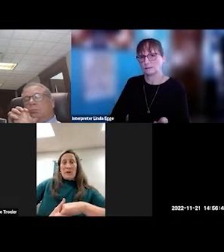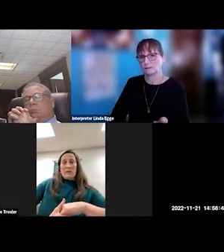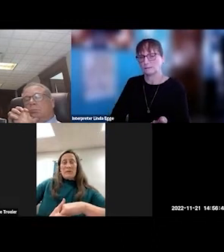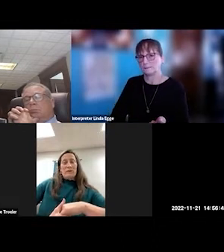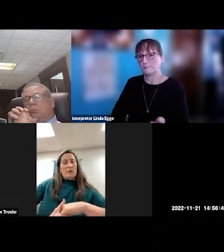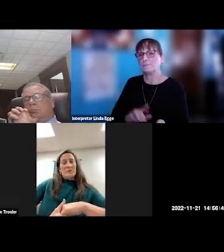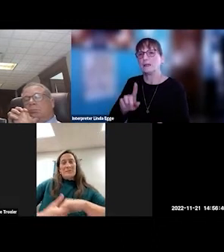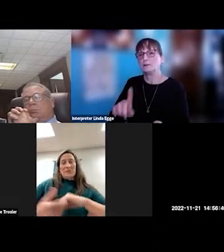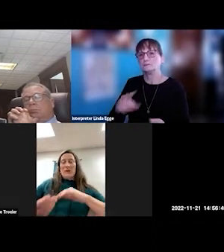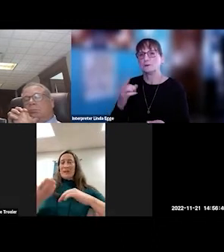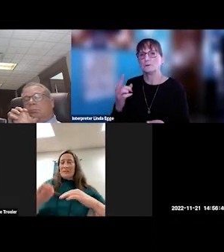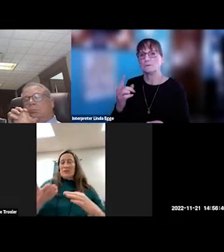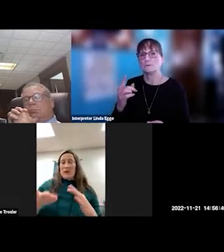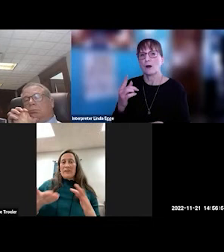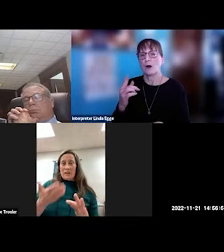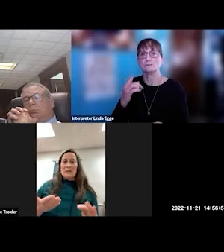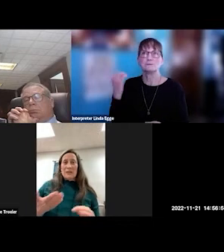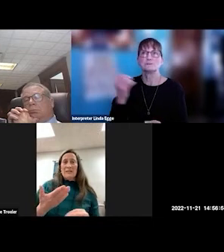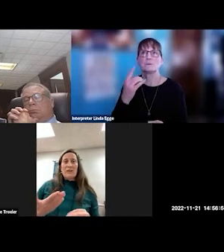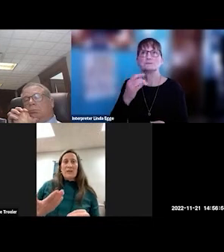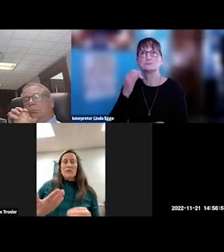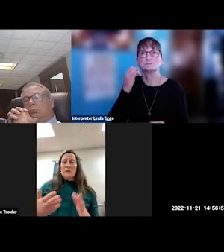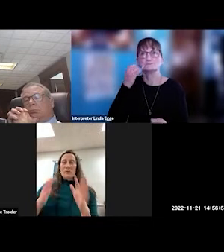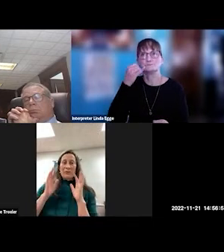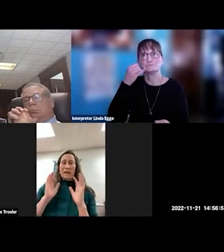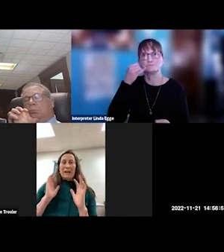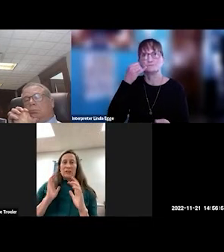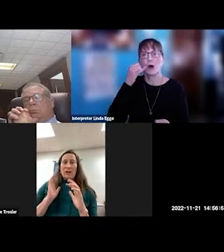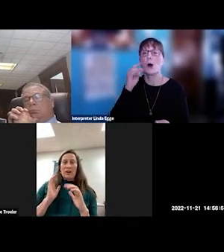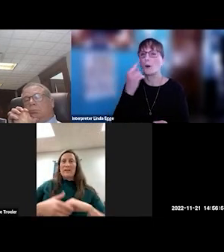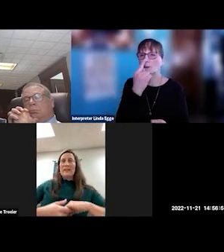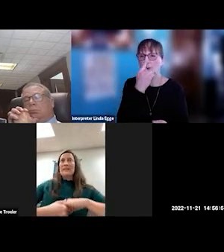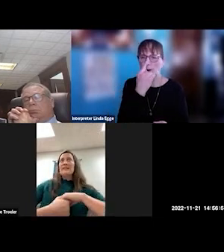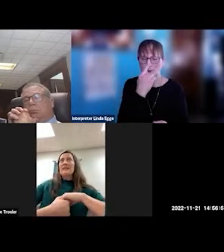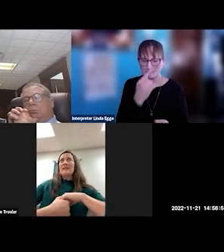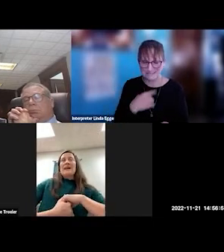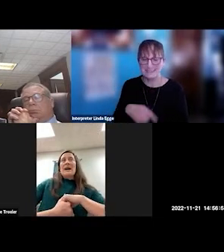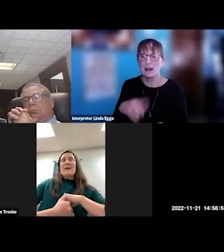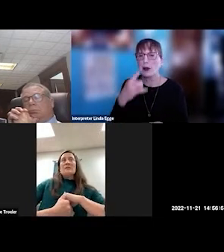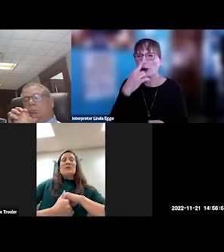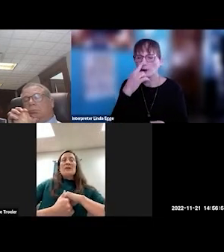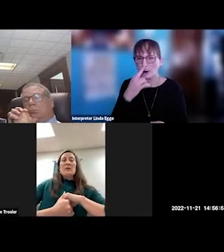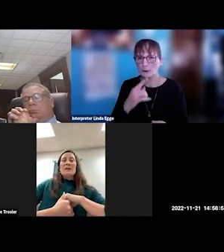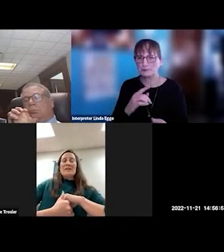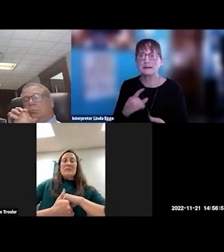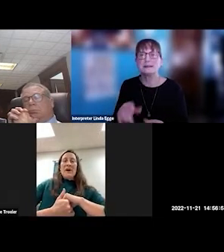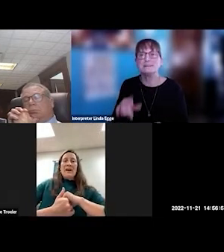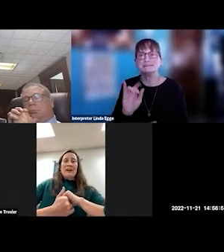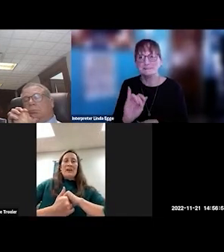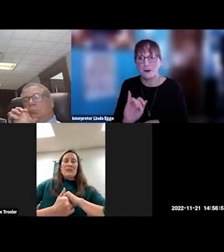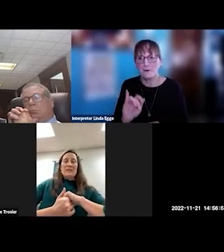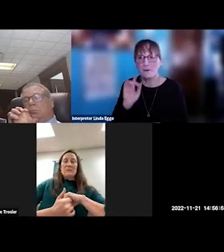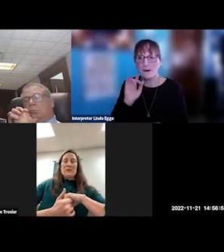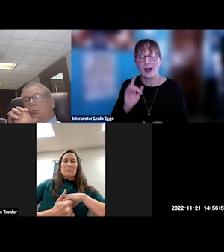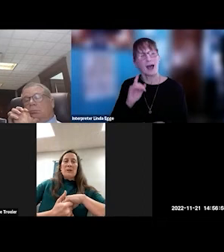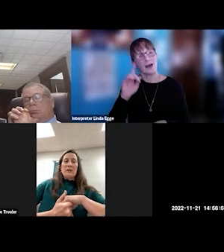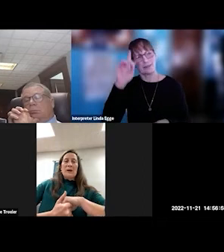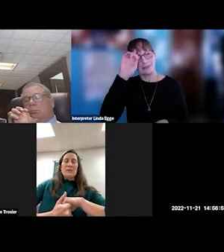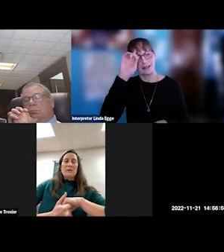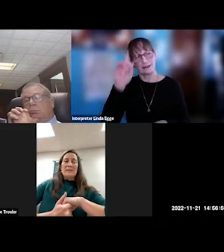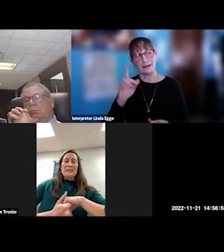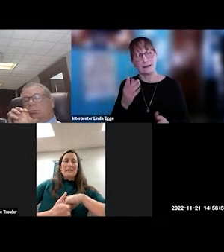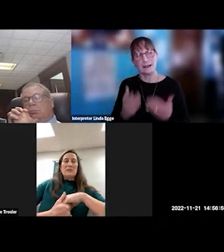because she was always walking around with her phone. So I saw the underside of her nose more than I ever saw her face. So that's one of the things about Echo is it's meant